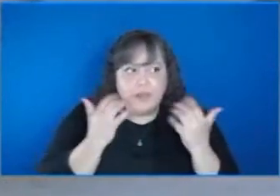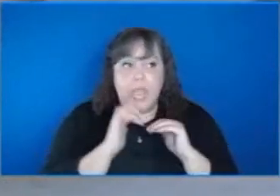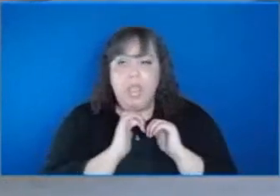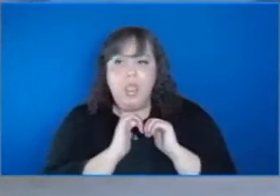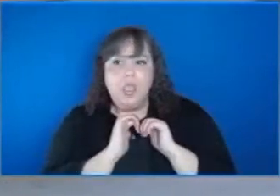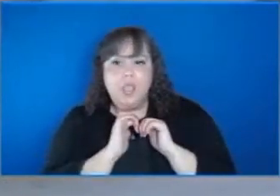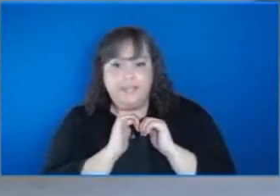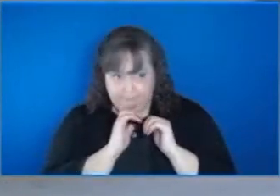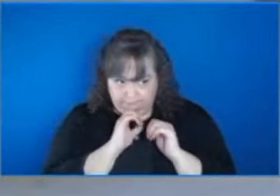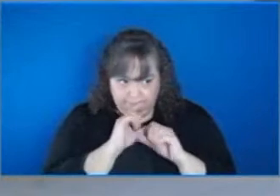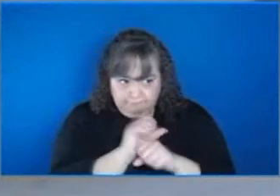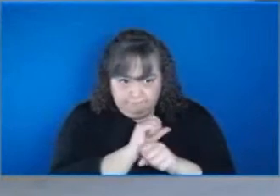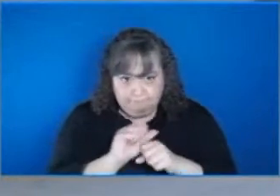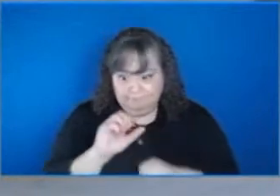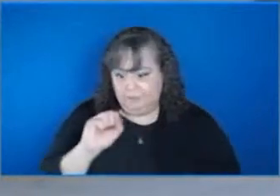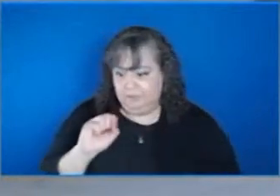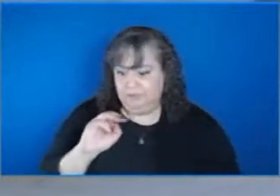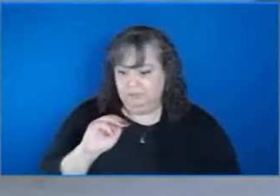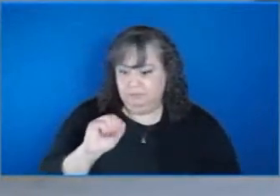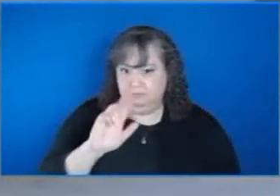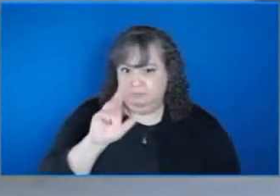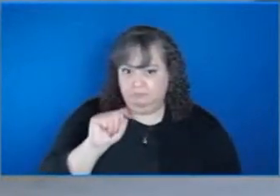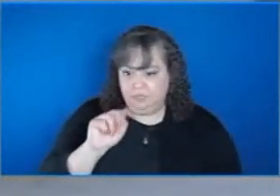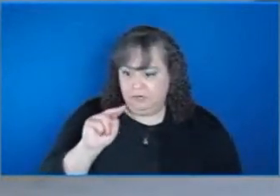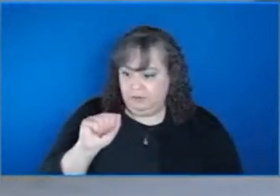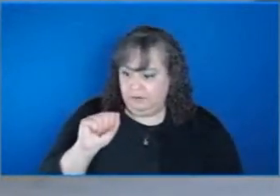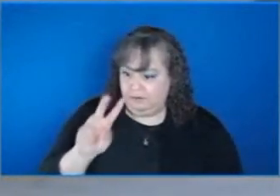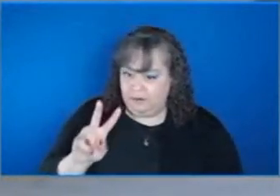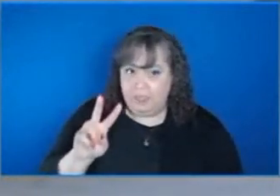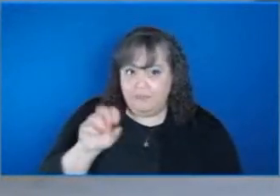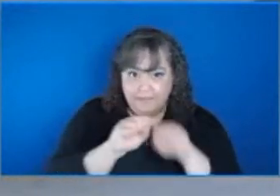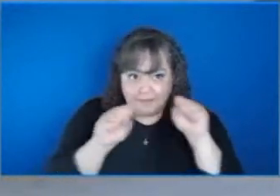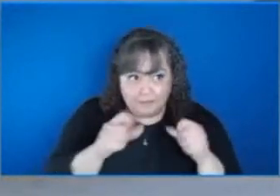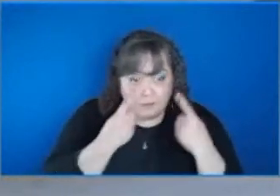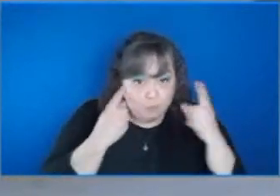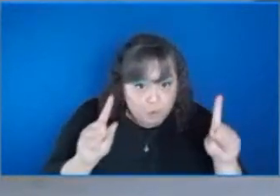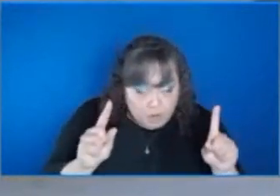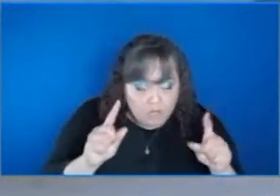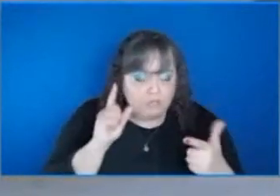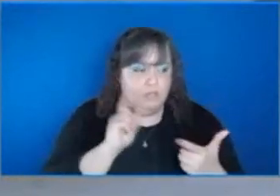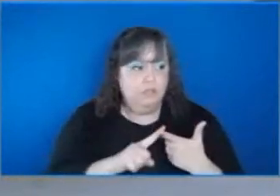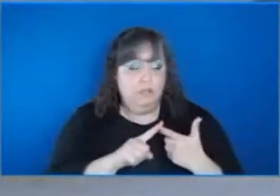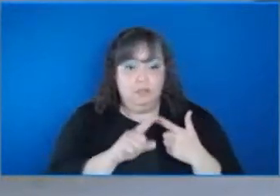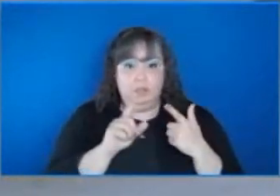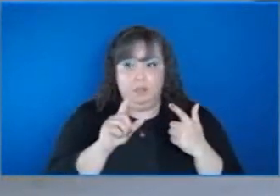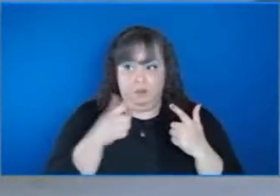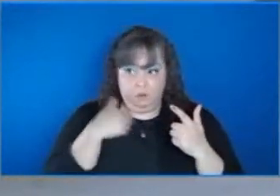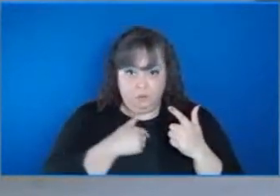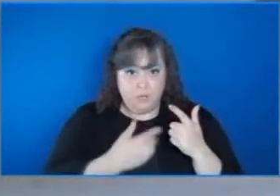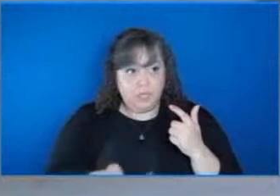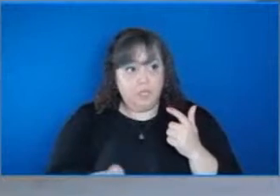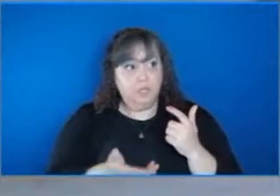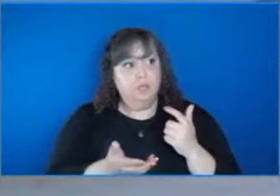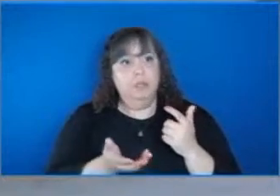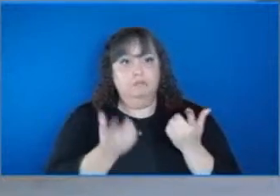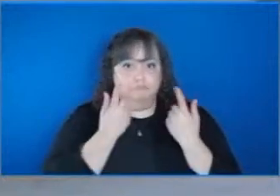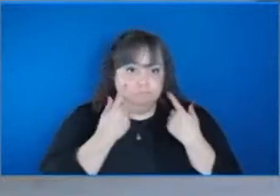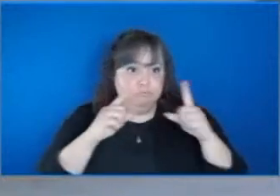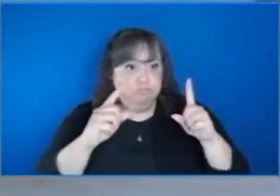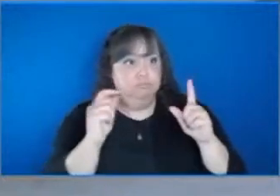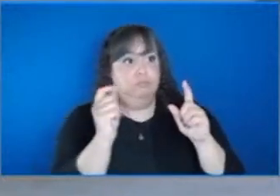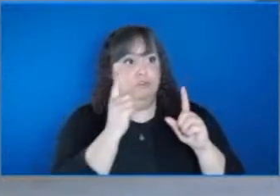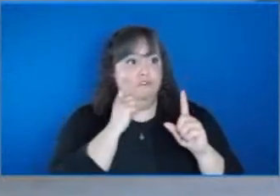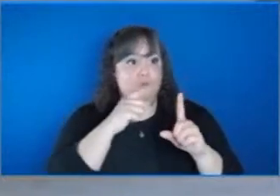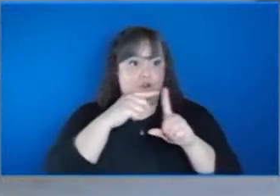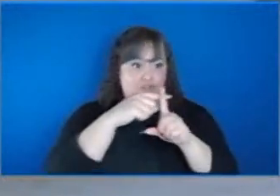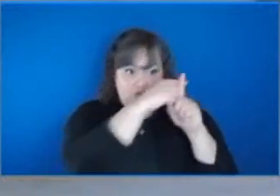SmartNav system works, how well we're able to target the asteroid and impact it. And then we need to